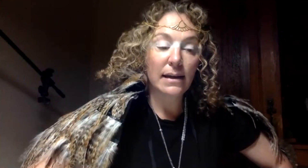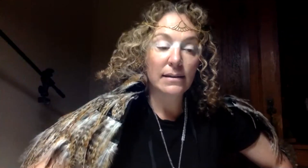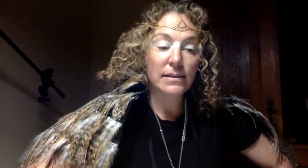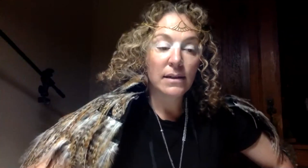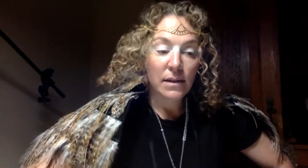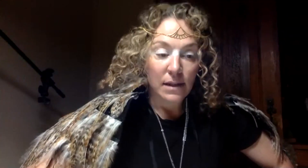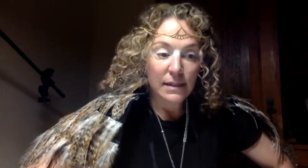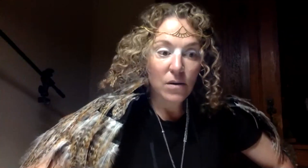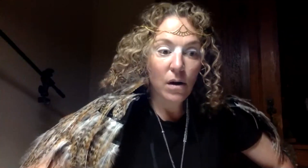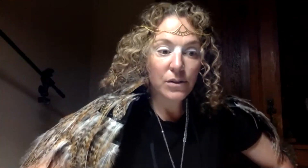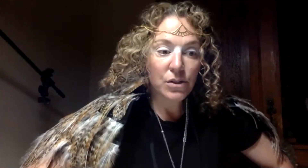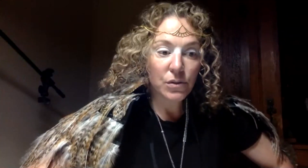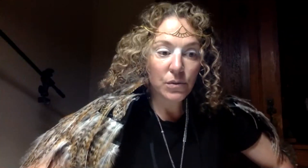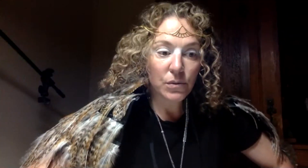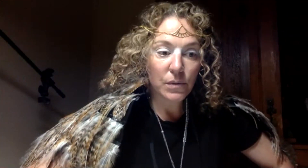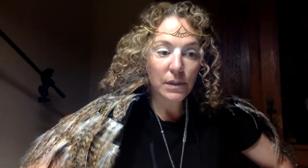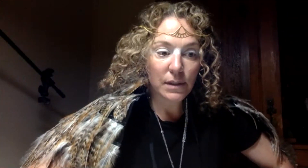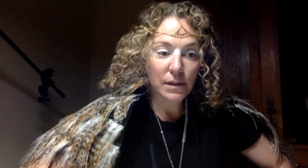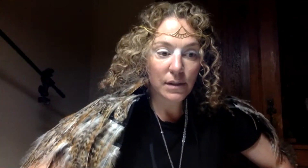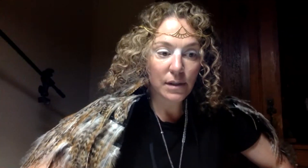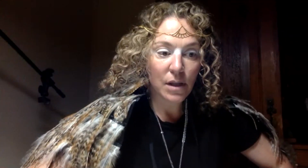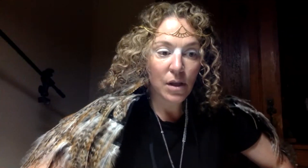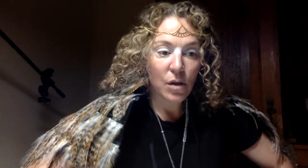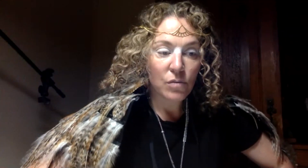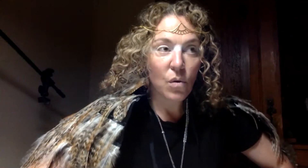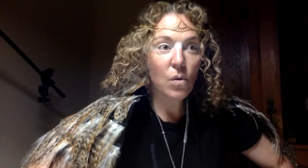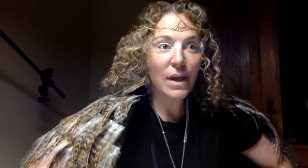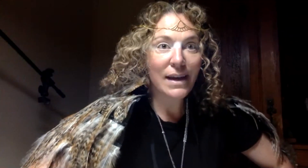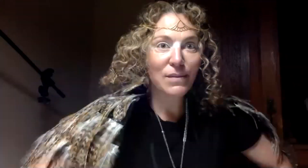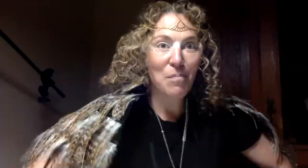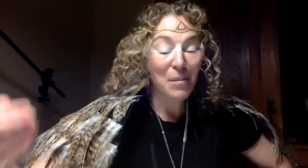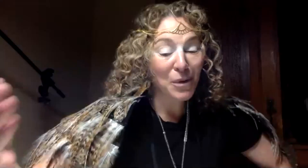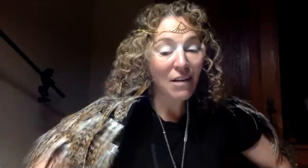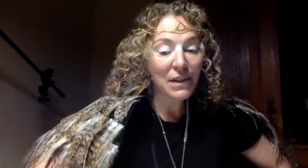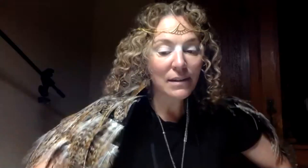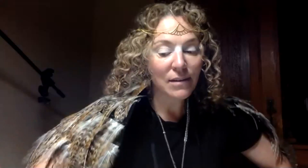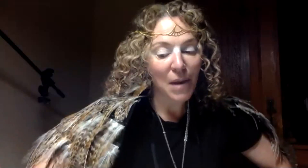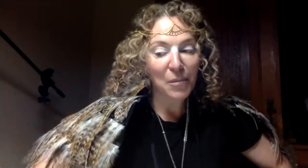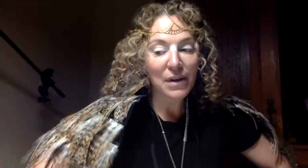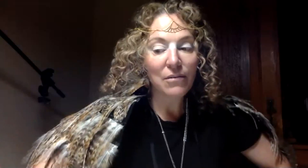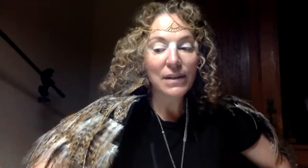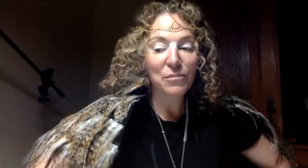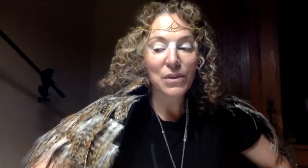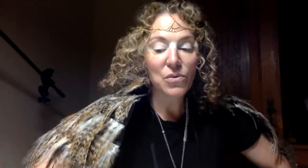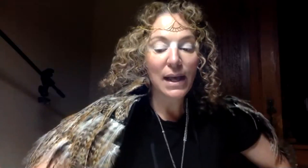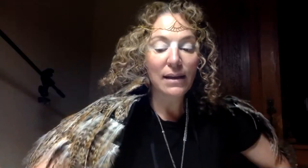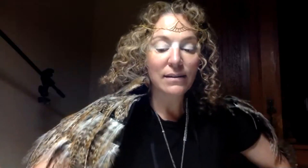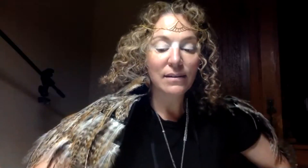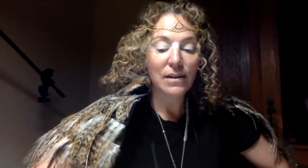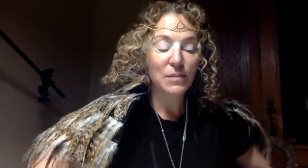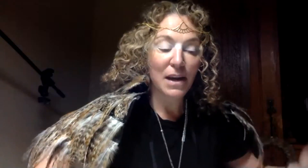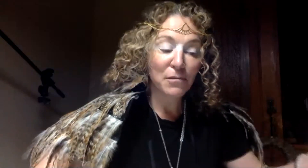loss. And it's hard to, the whole, like the memory of it with the new